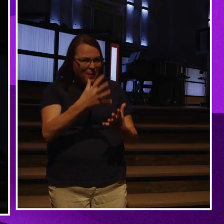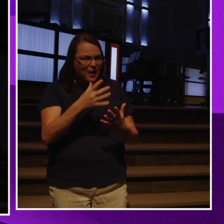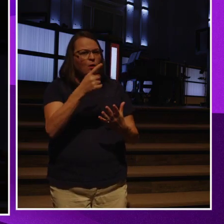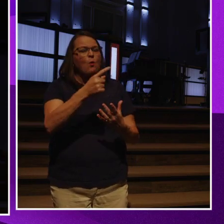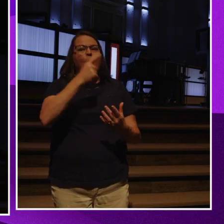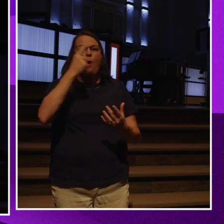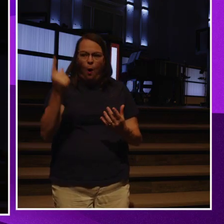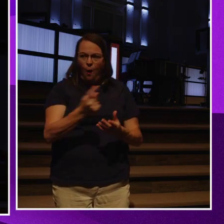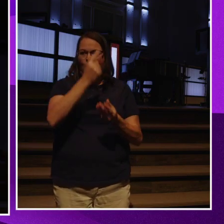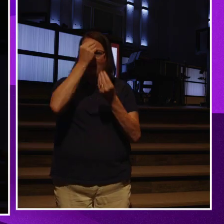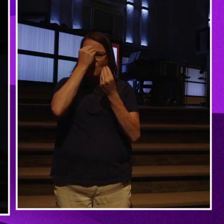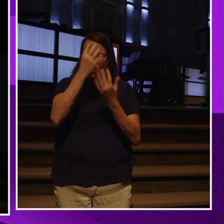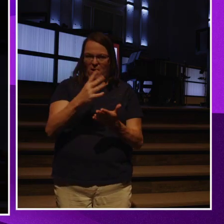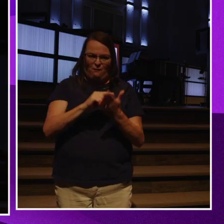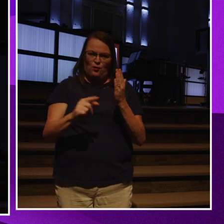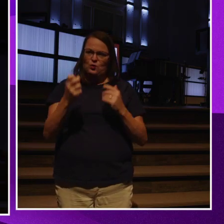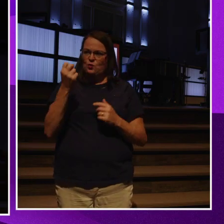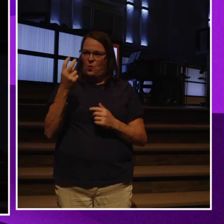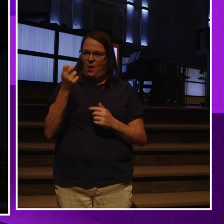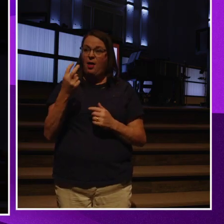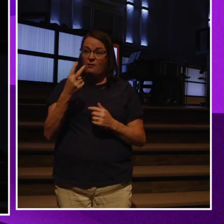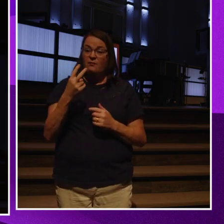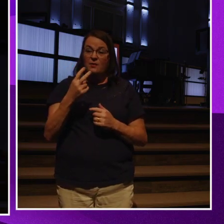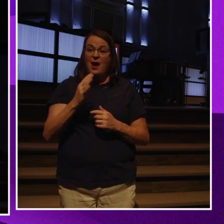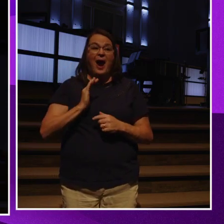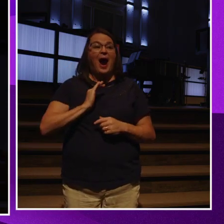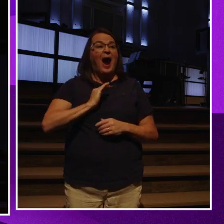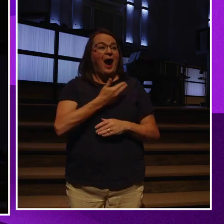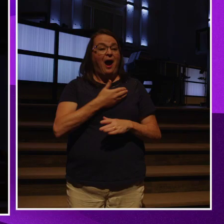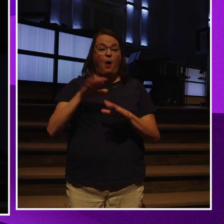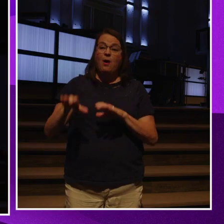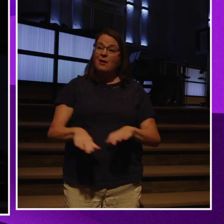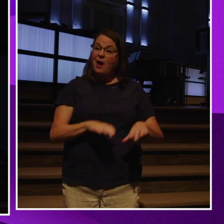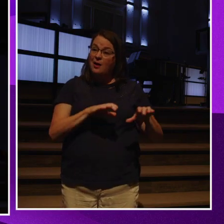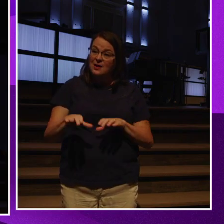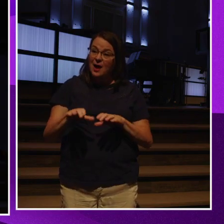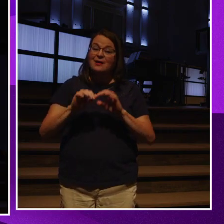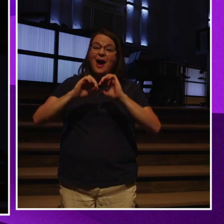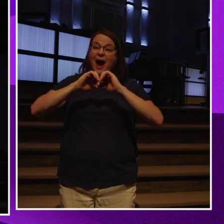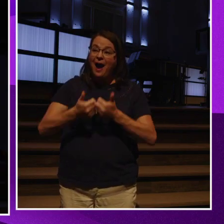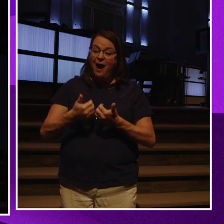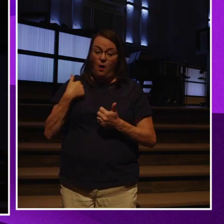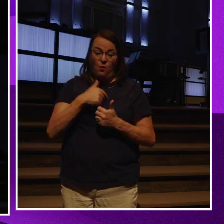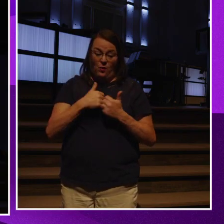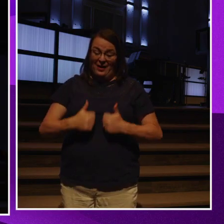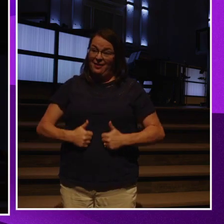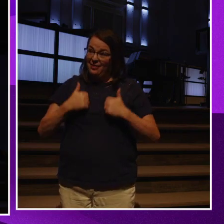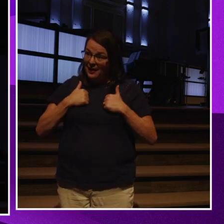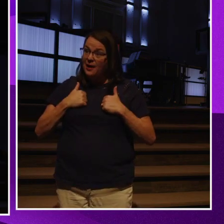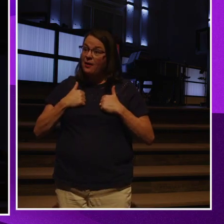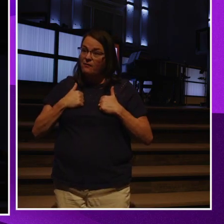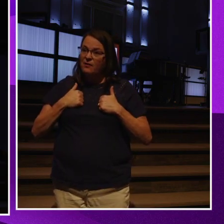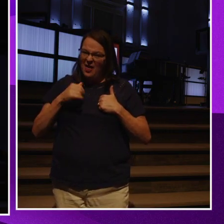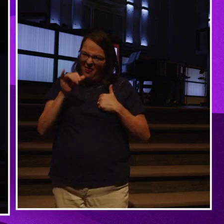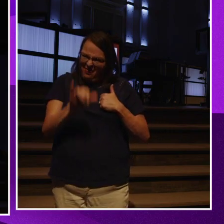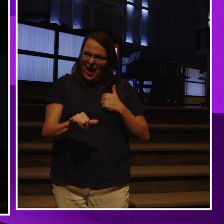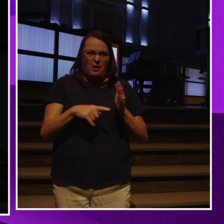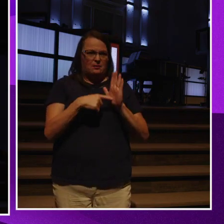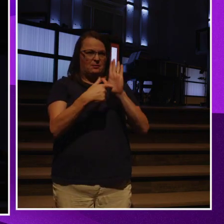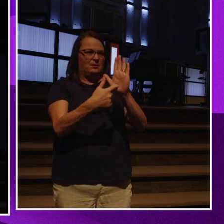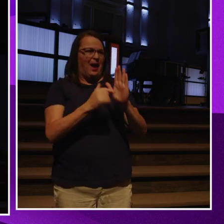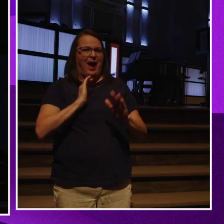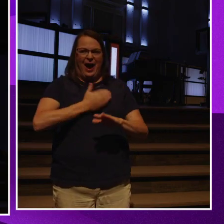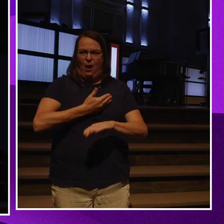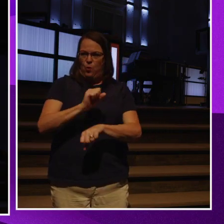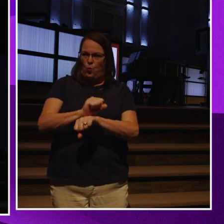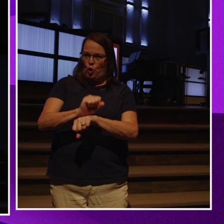obeyed. Verse 12. Our conduct, the way we live our life, is our work. It's